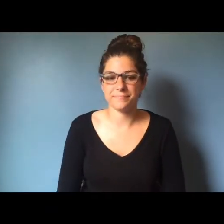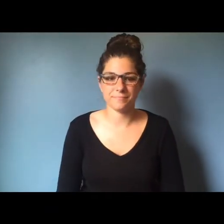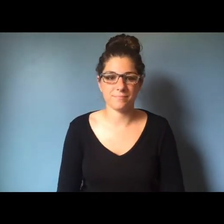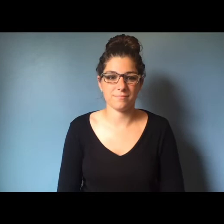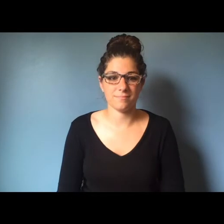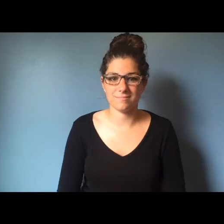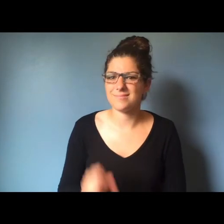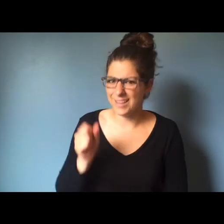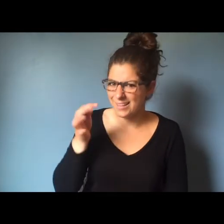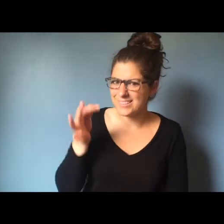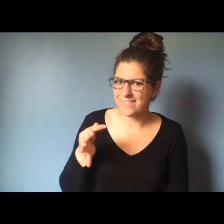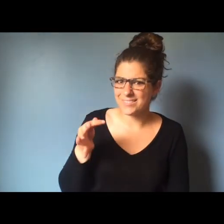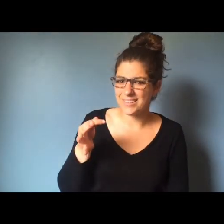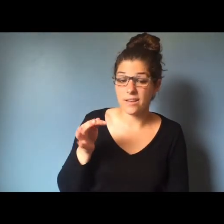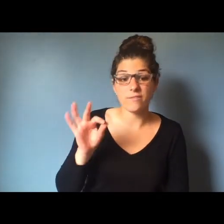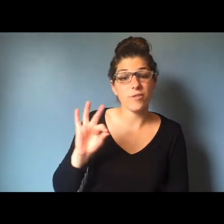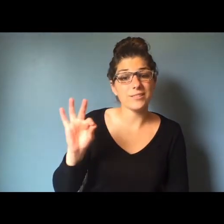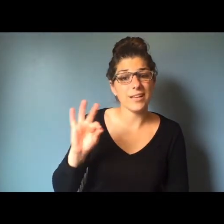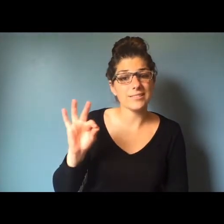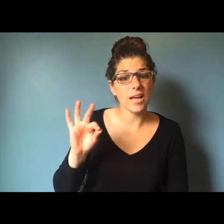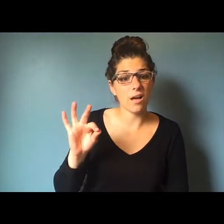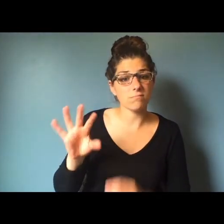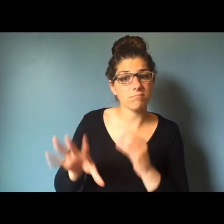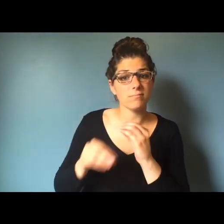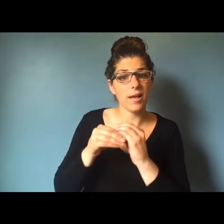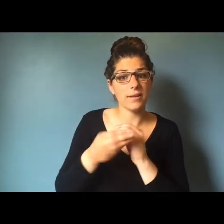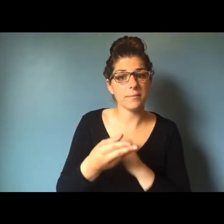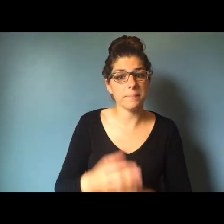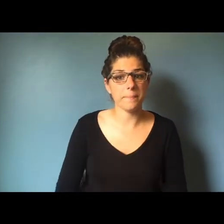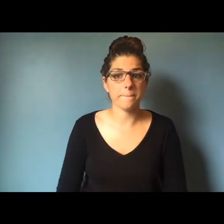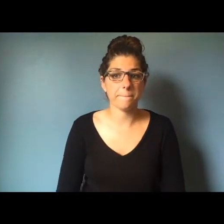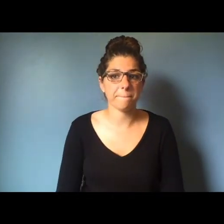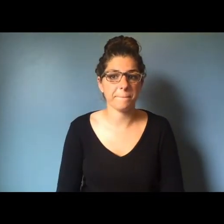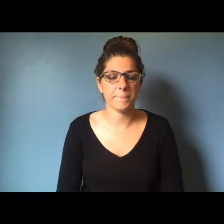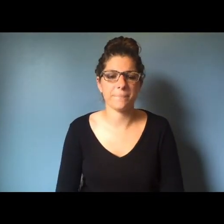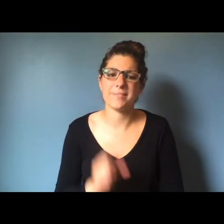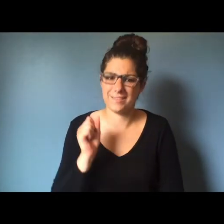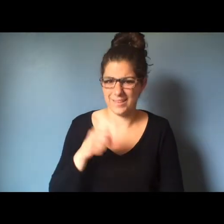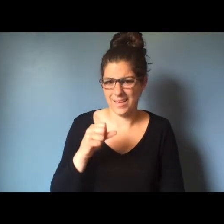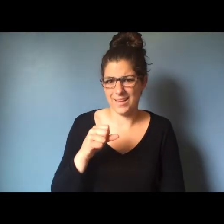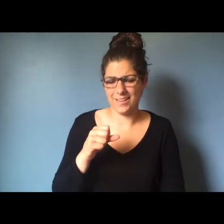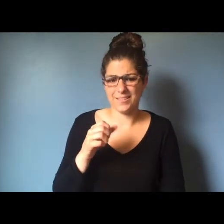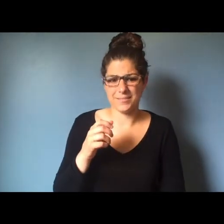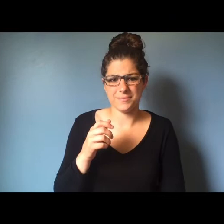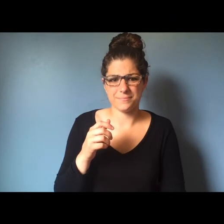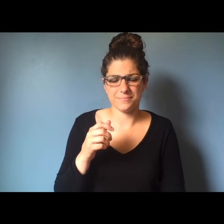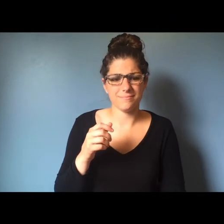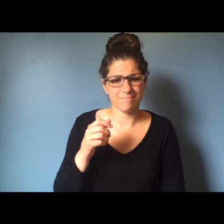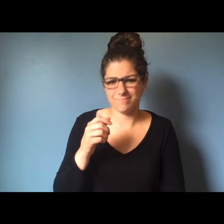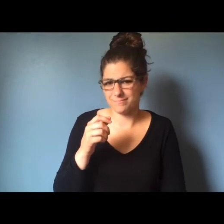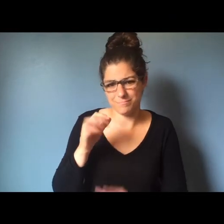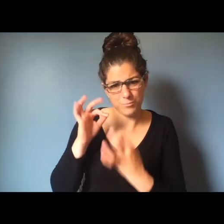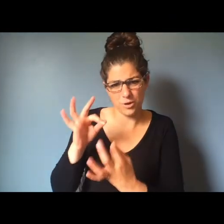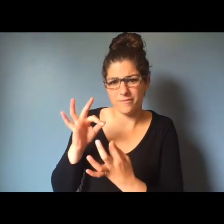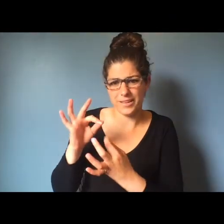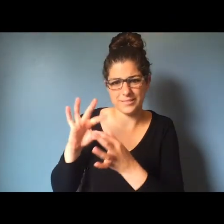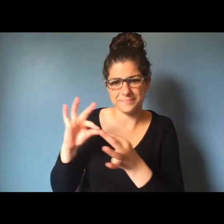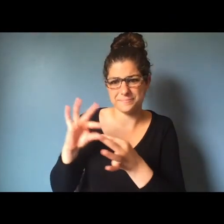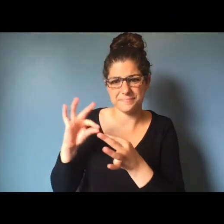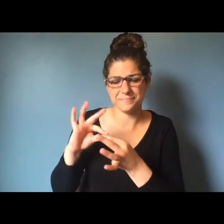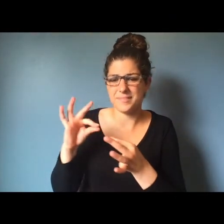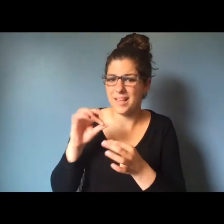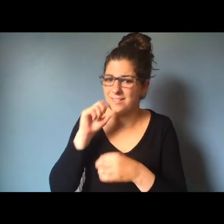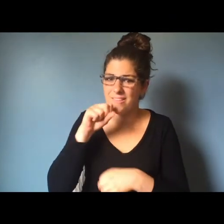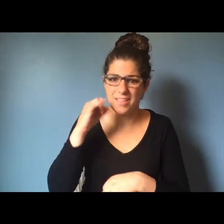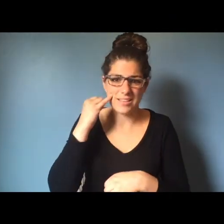And yeah, definitely. And Francesco, do you have anything else? Yeah, I mean, they absolutely said it perfectly. I love the